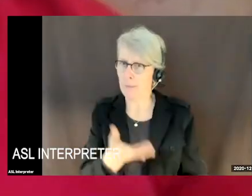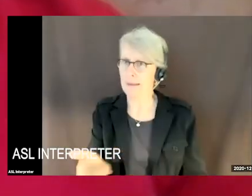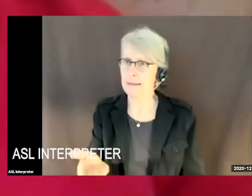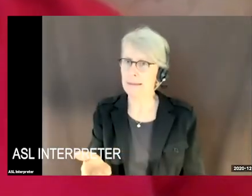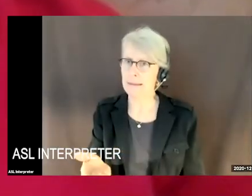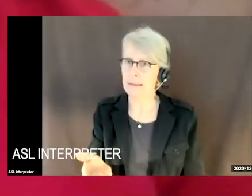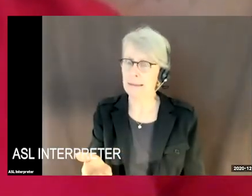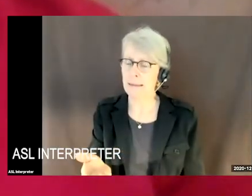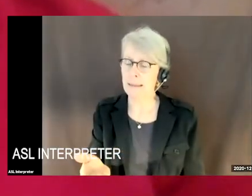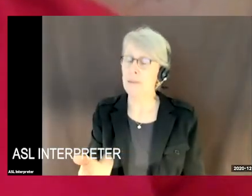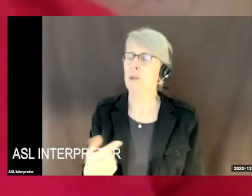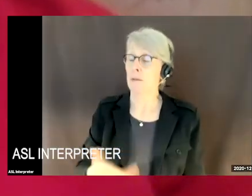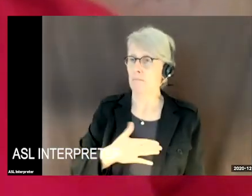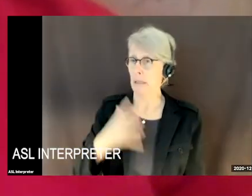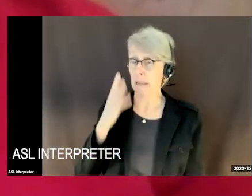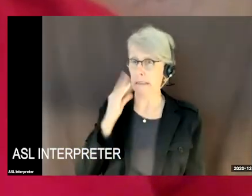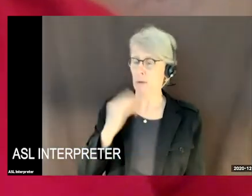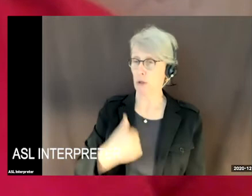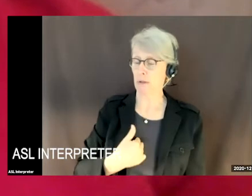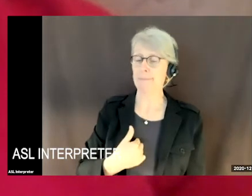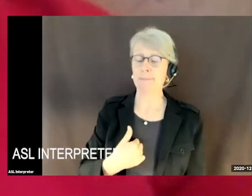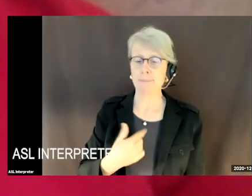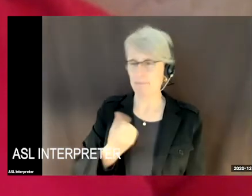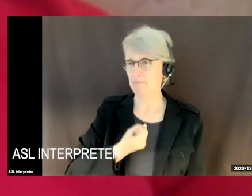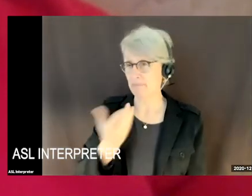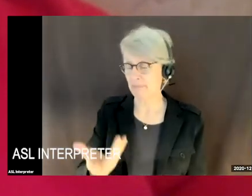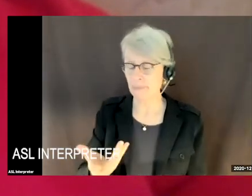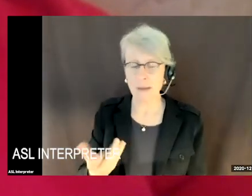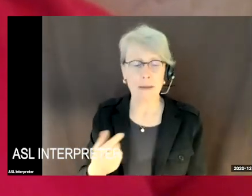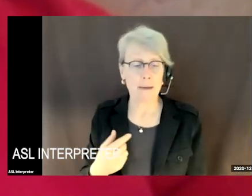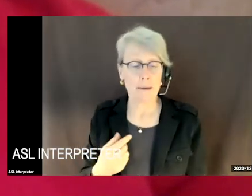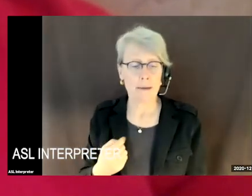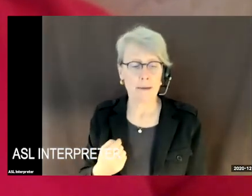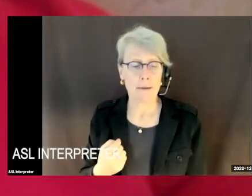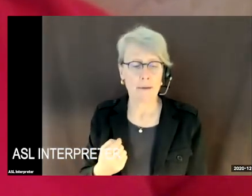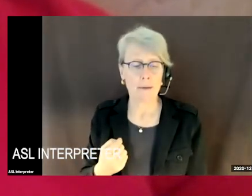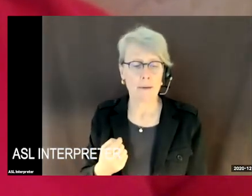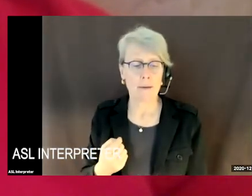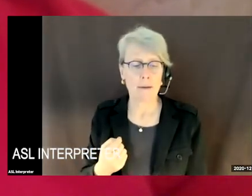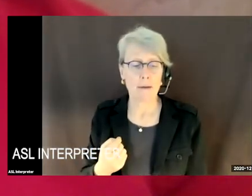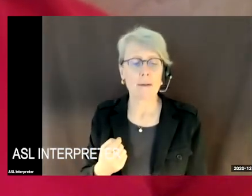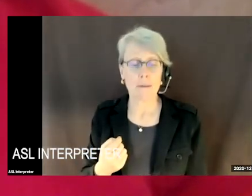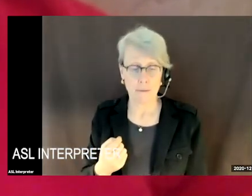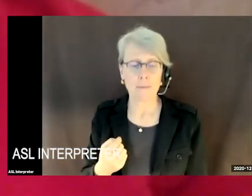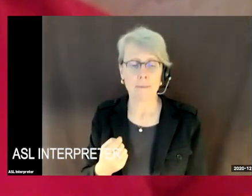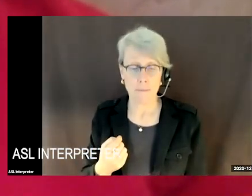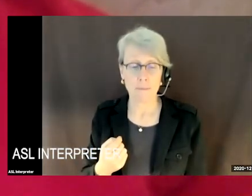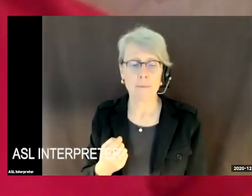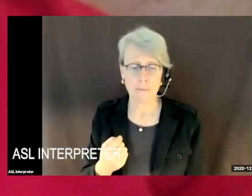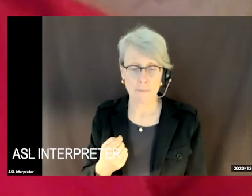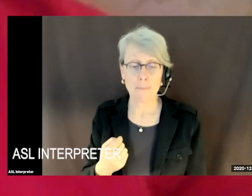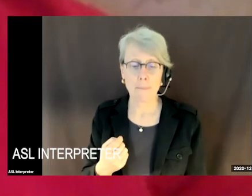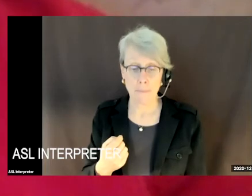so speaking personally, I've been sort of alarmed, very